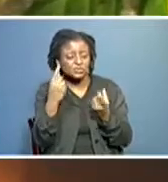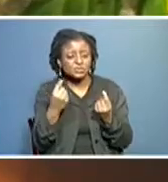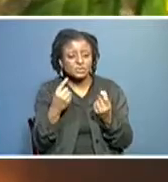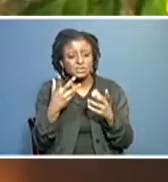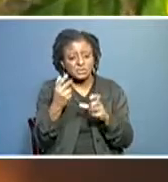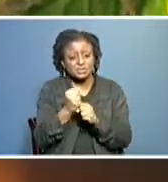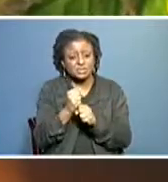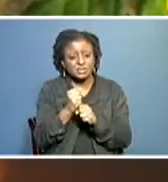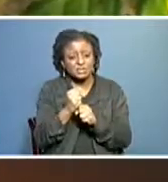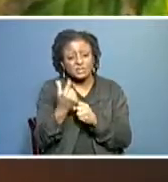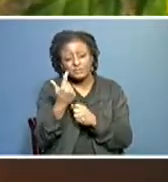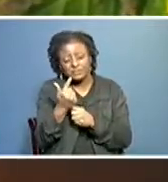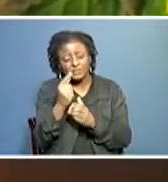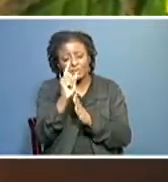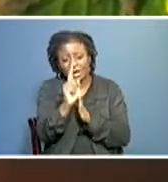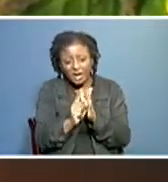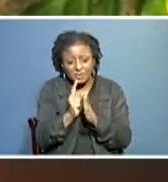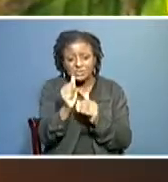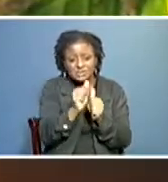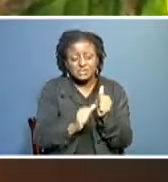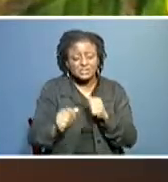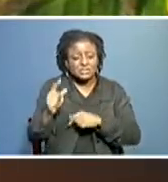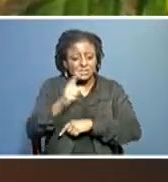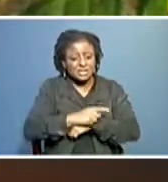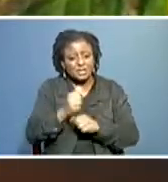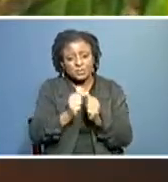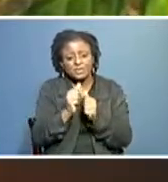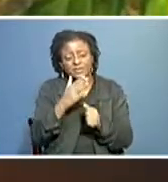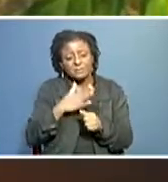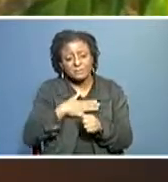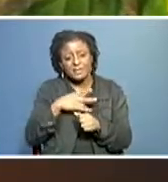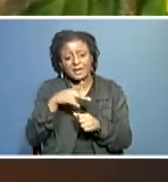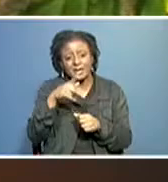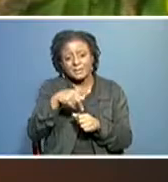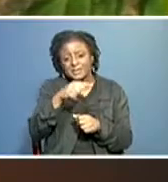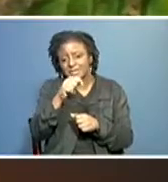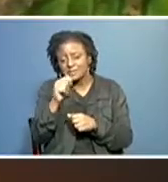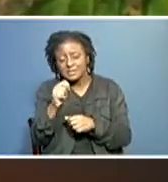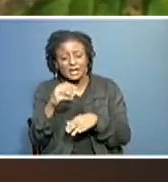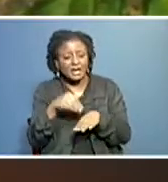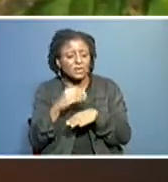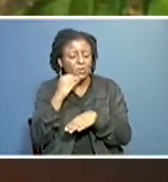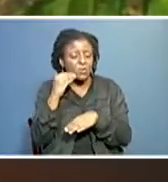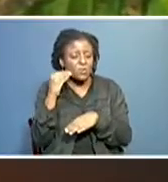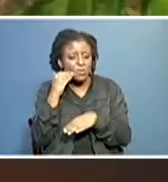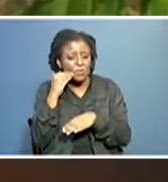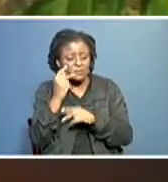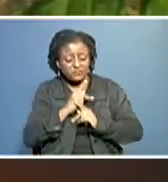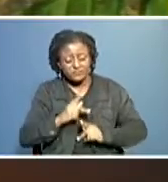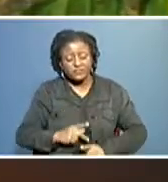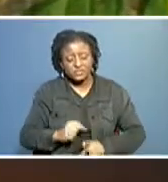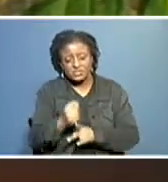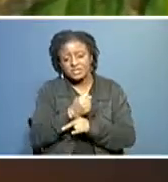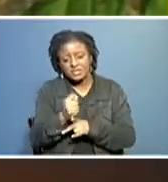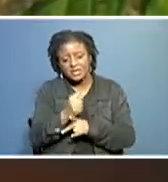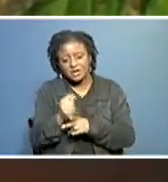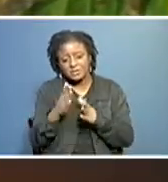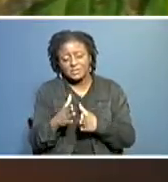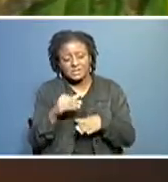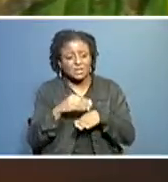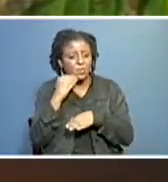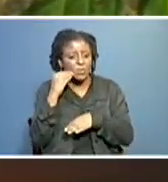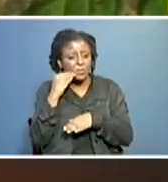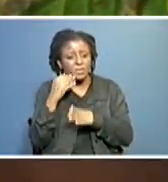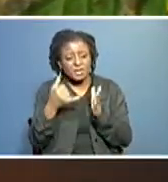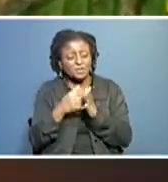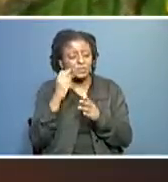hours a day with my PT at home, and it was hard because I couldn't hit balls